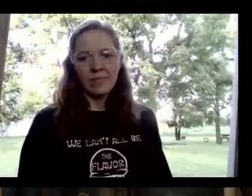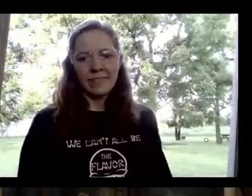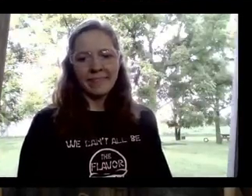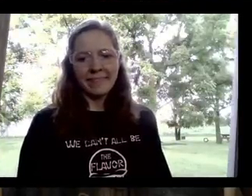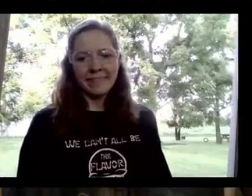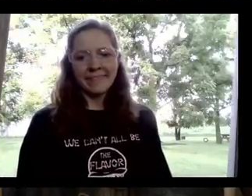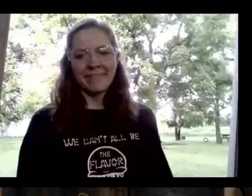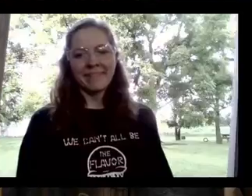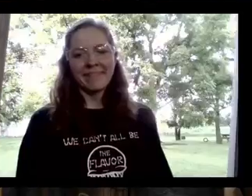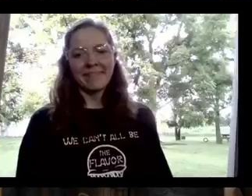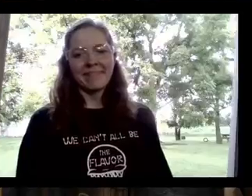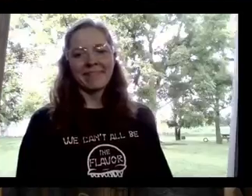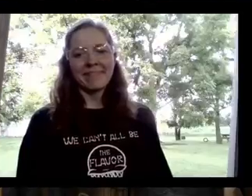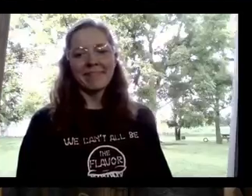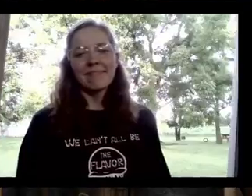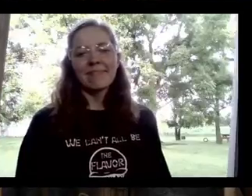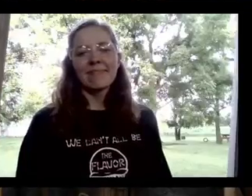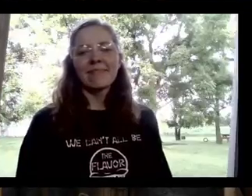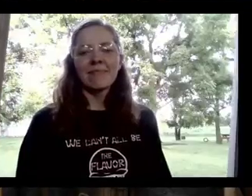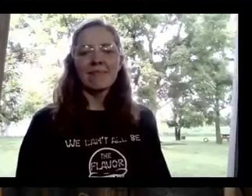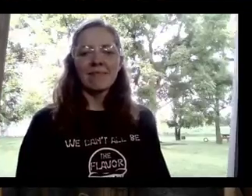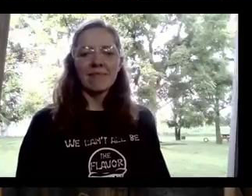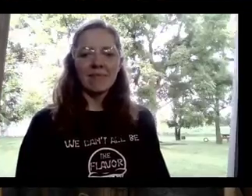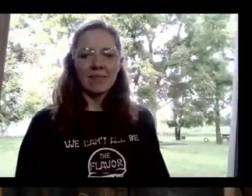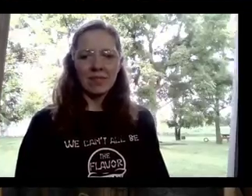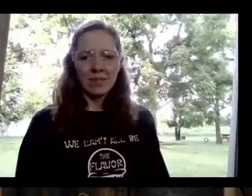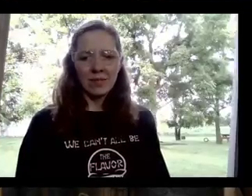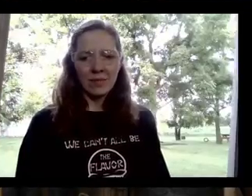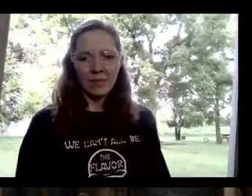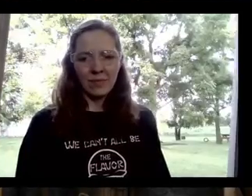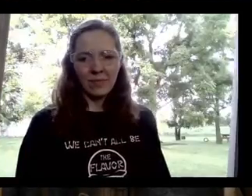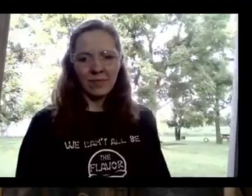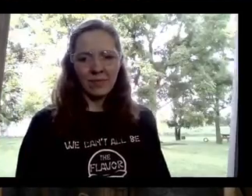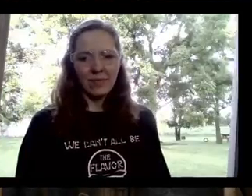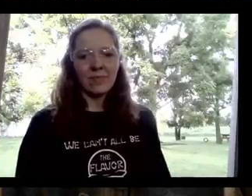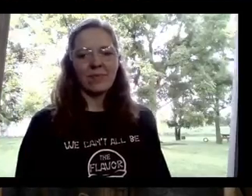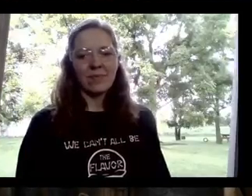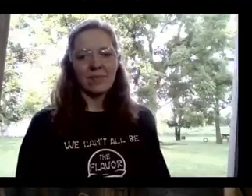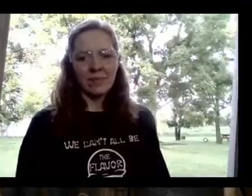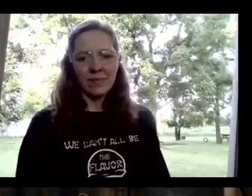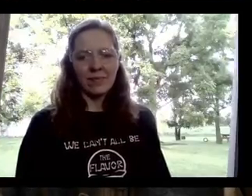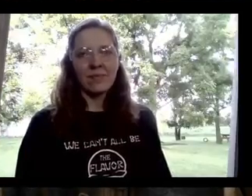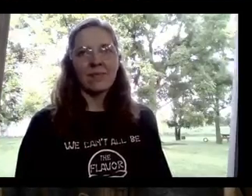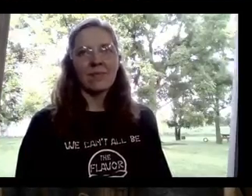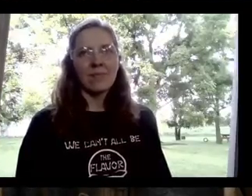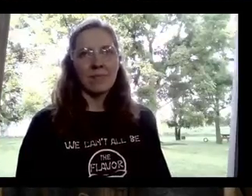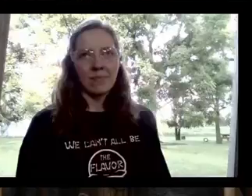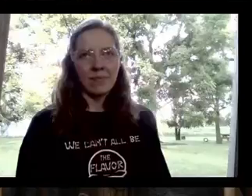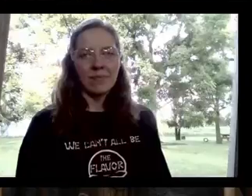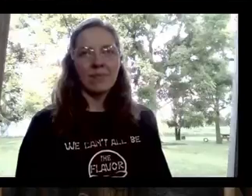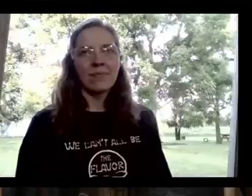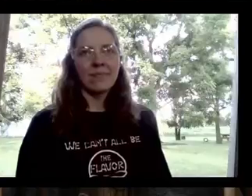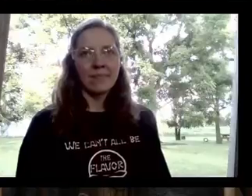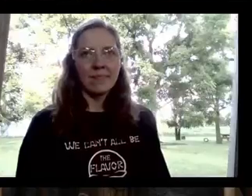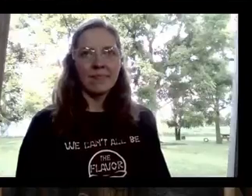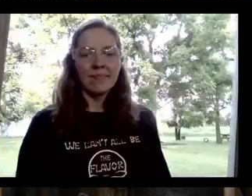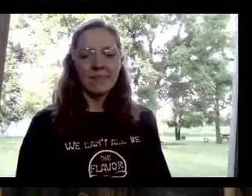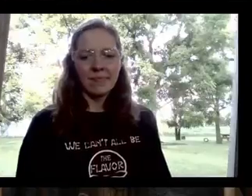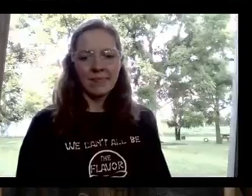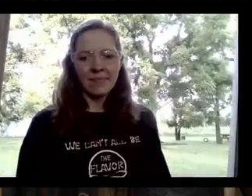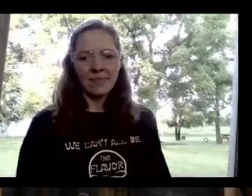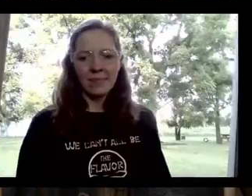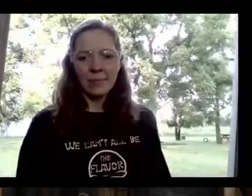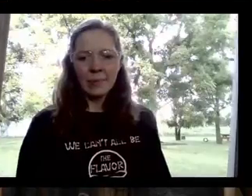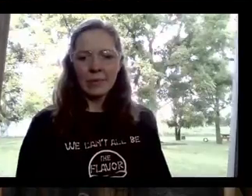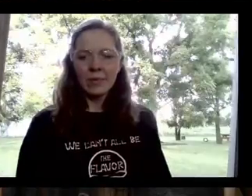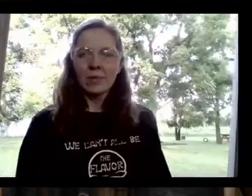whole anvil together the size of Olga with just a few people. You know, if you've got